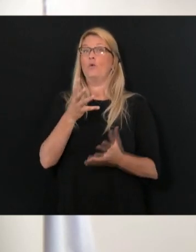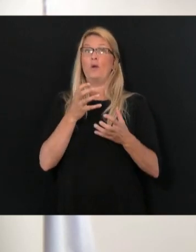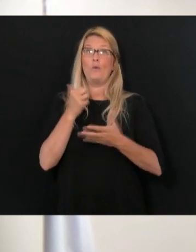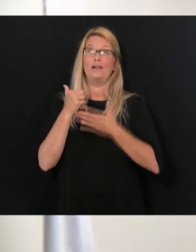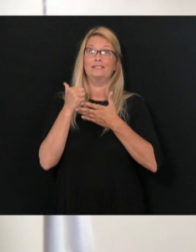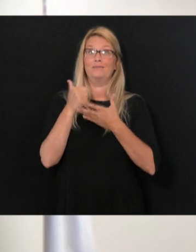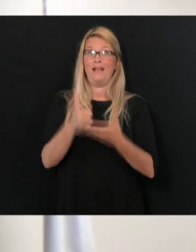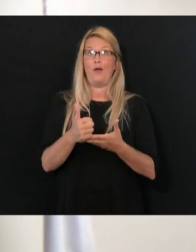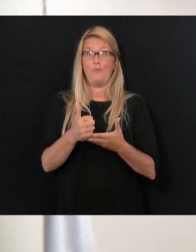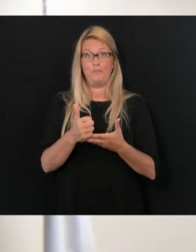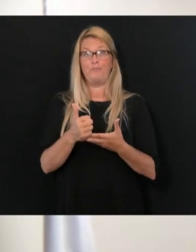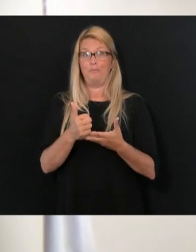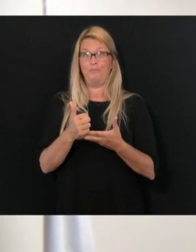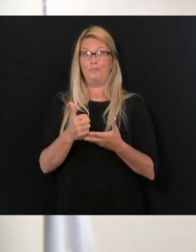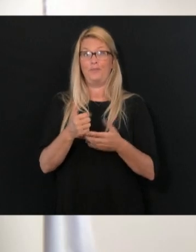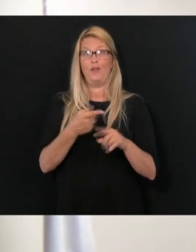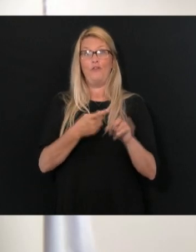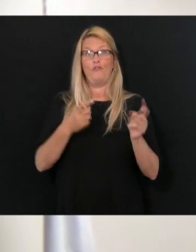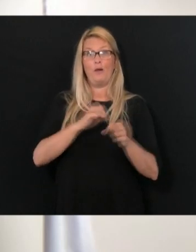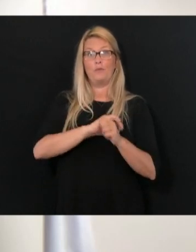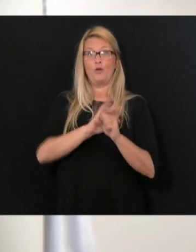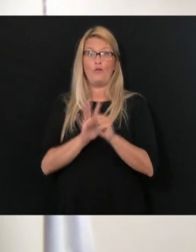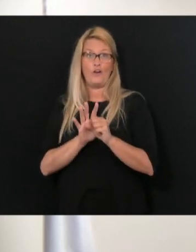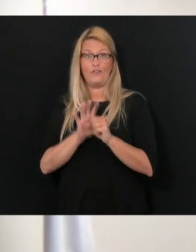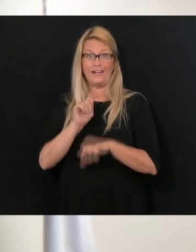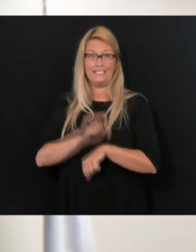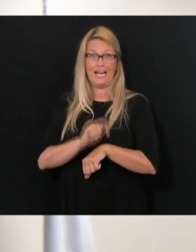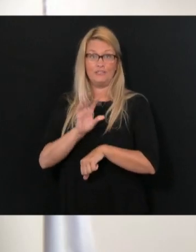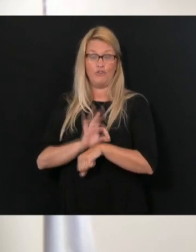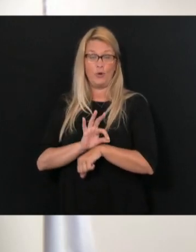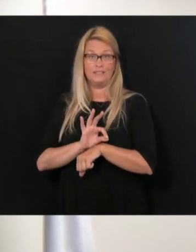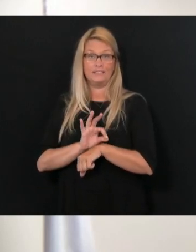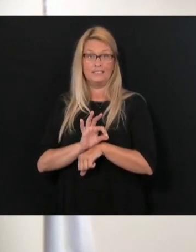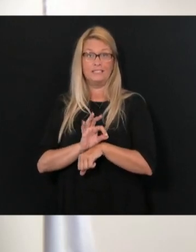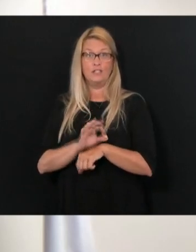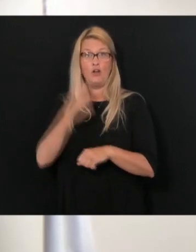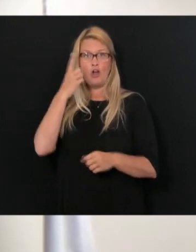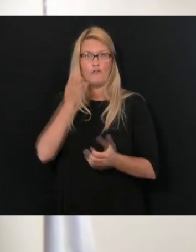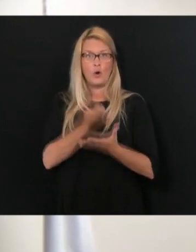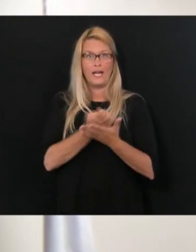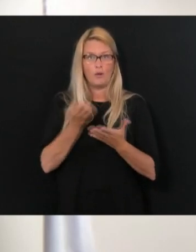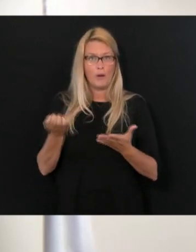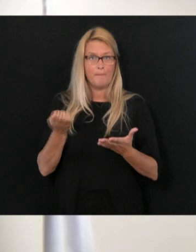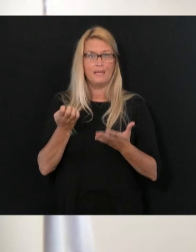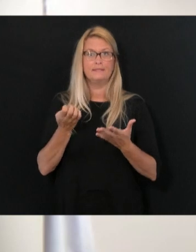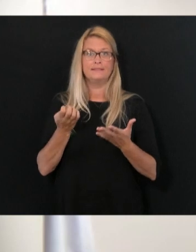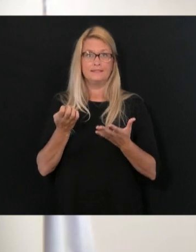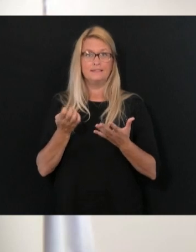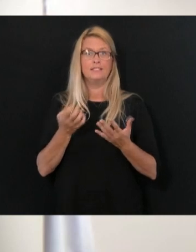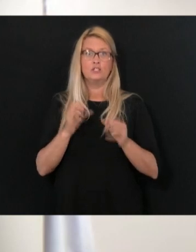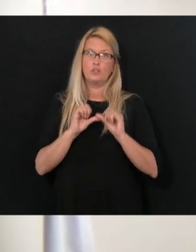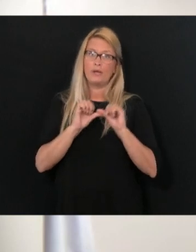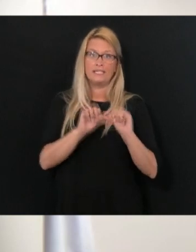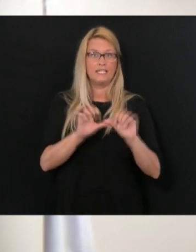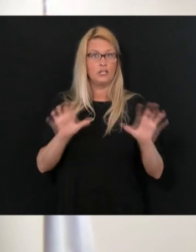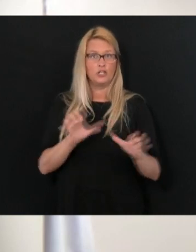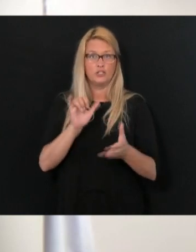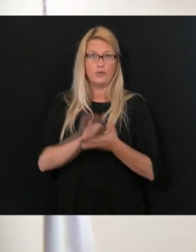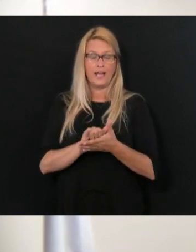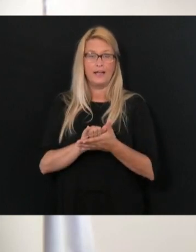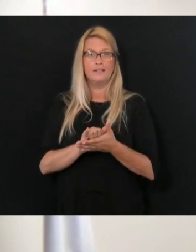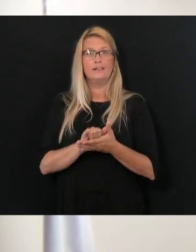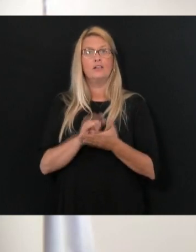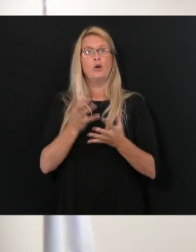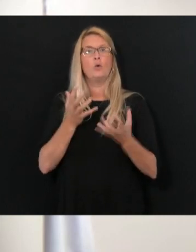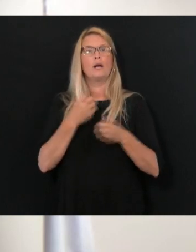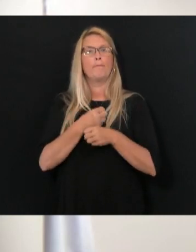from the coronavirus task force for equipment as well. So we continue to work that. Also want to